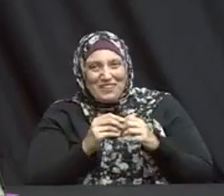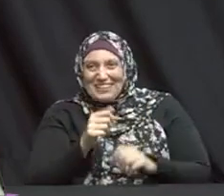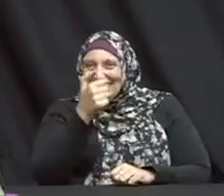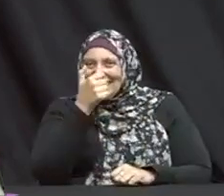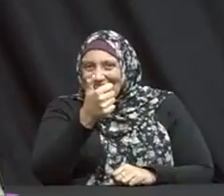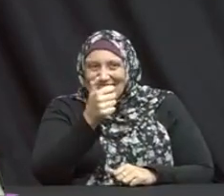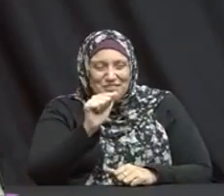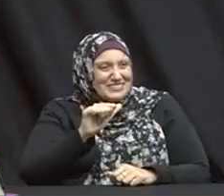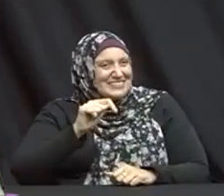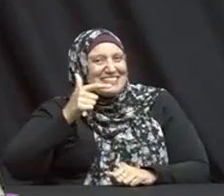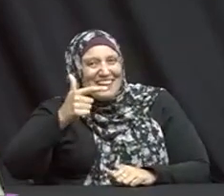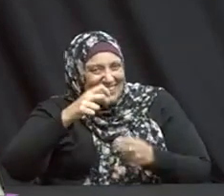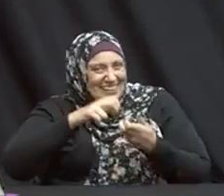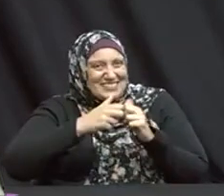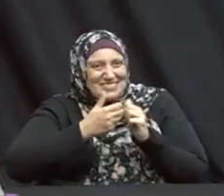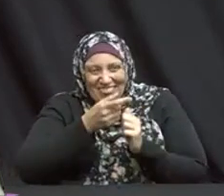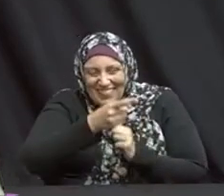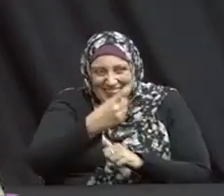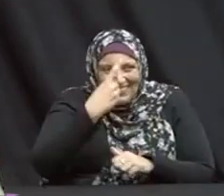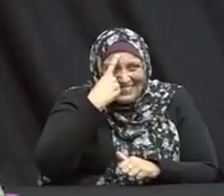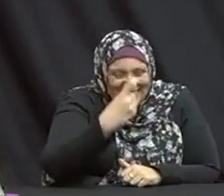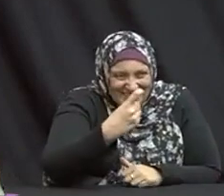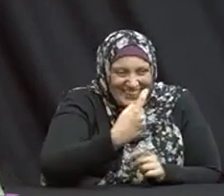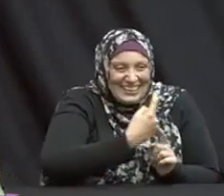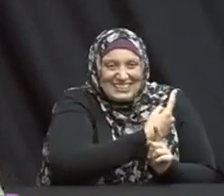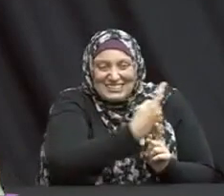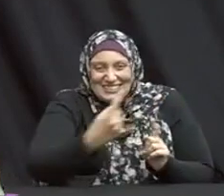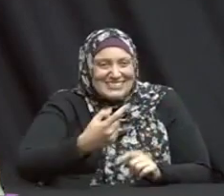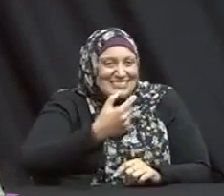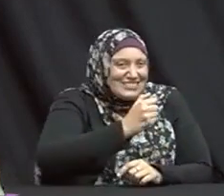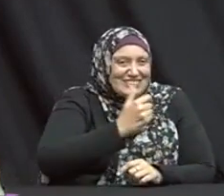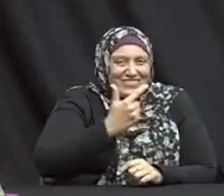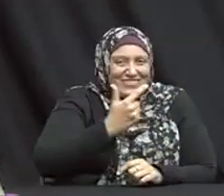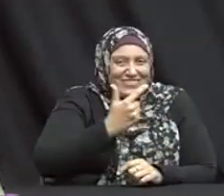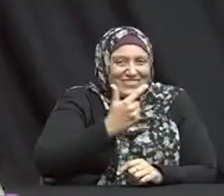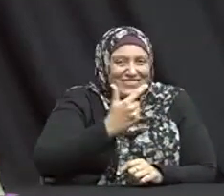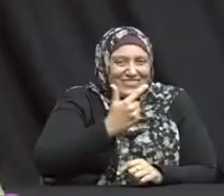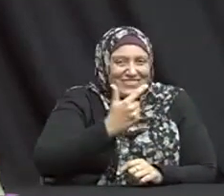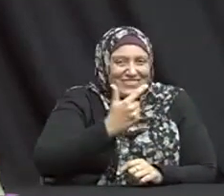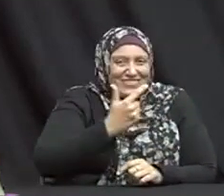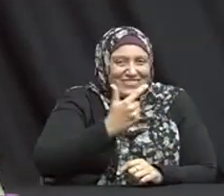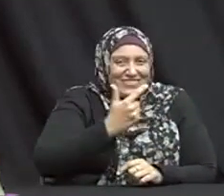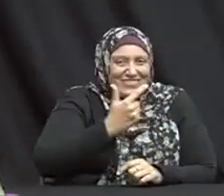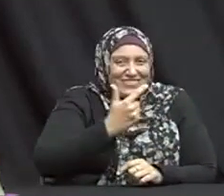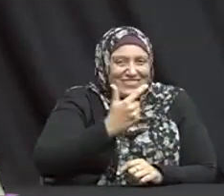proposition, and each of those six or seven issues has different tax implications. Mm.